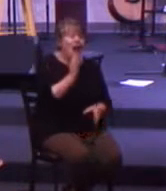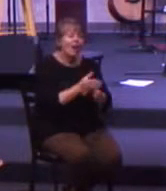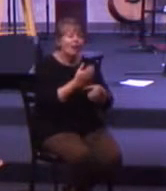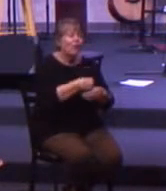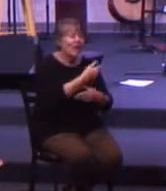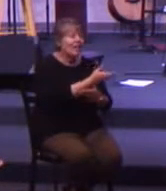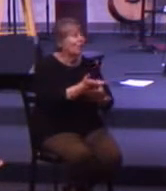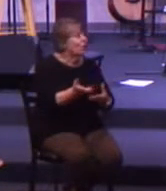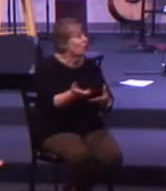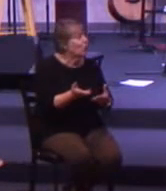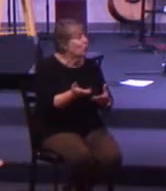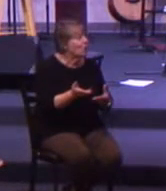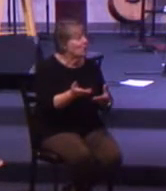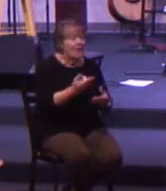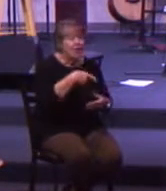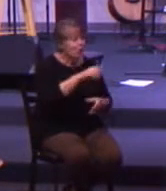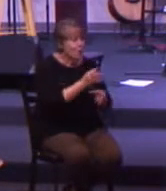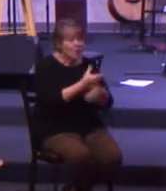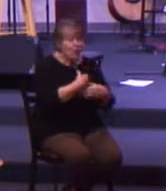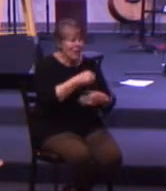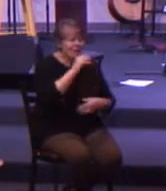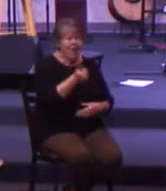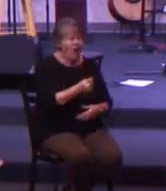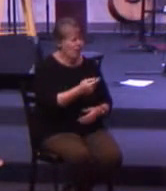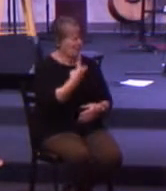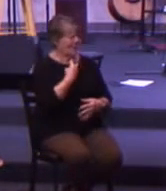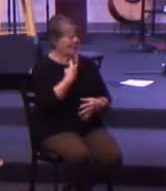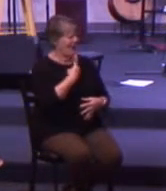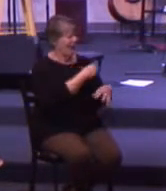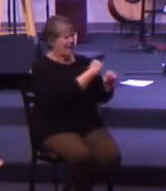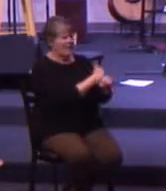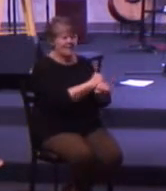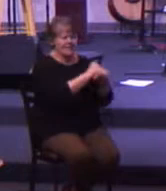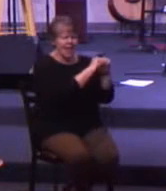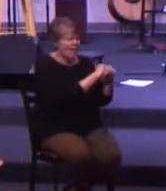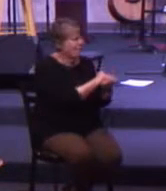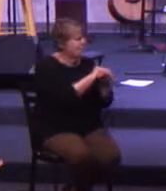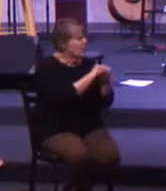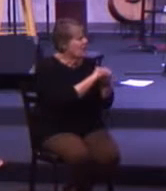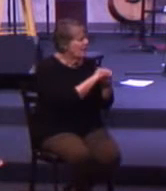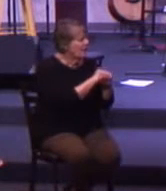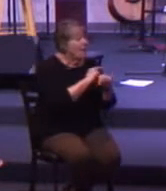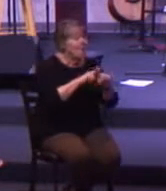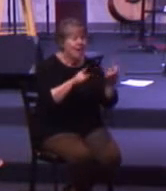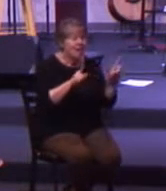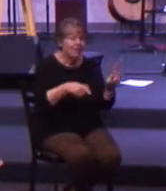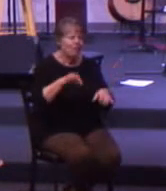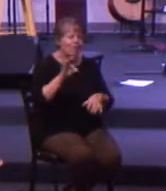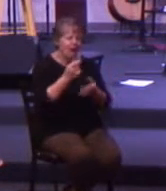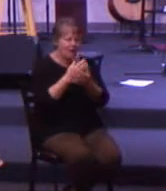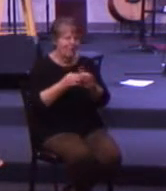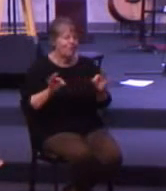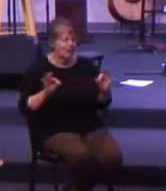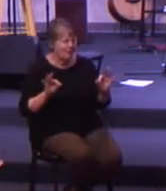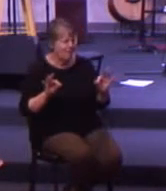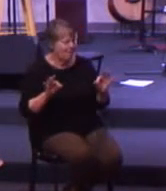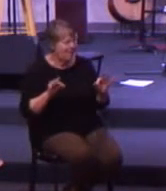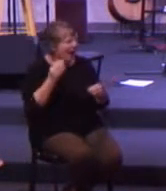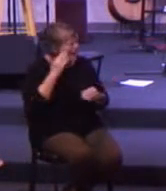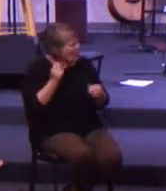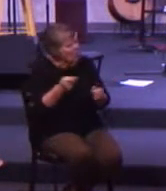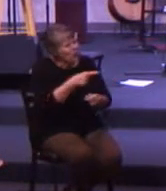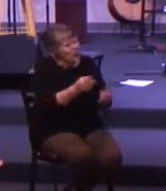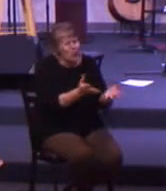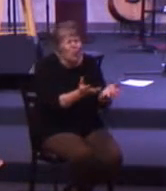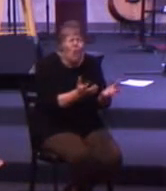created not to be stuck in slavery, but you were created to find freedom. And I know that's what you want. That's what you